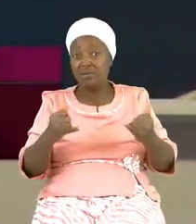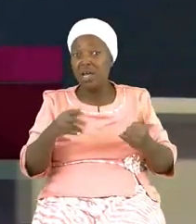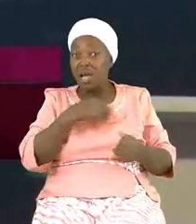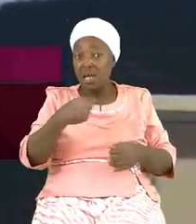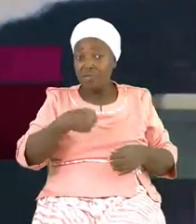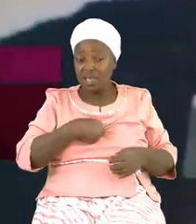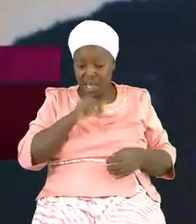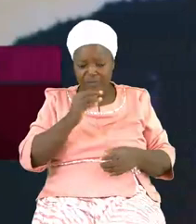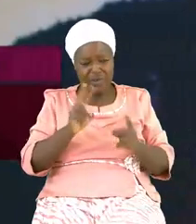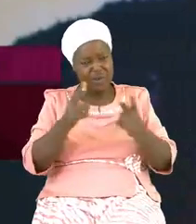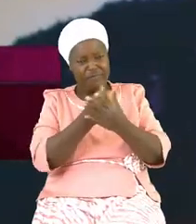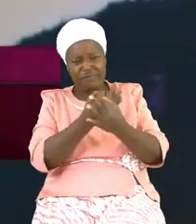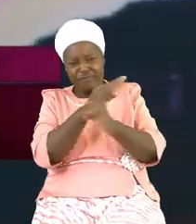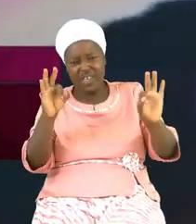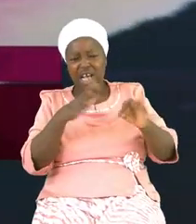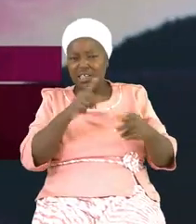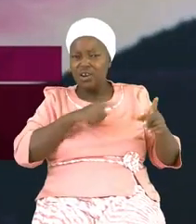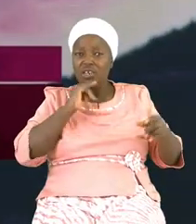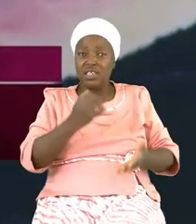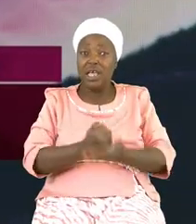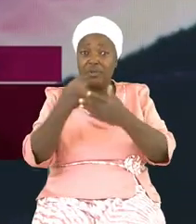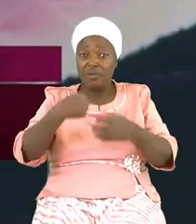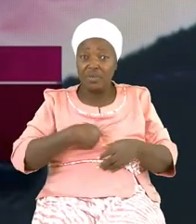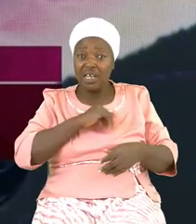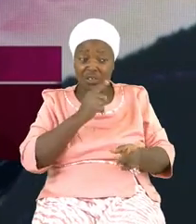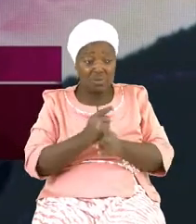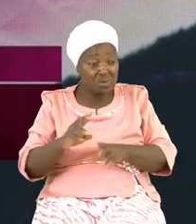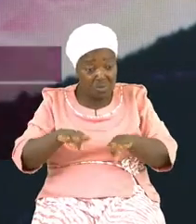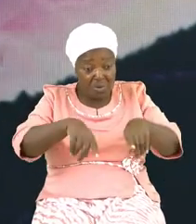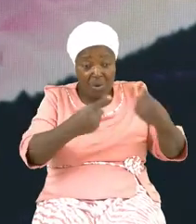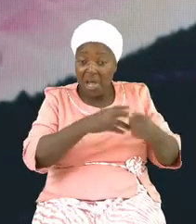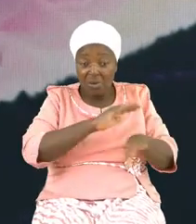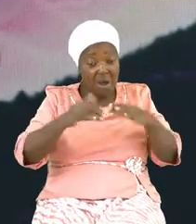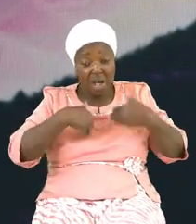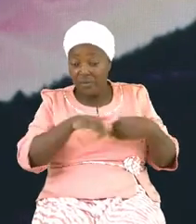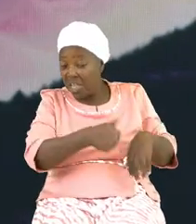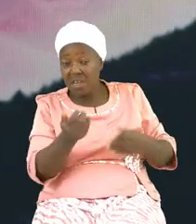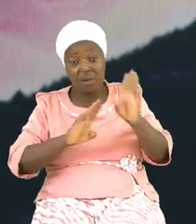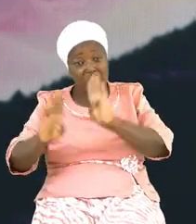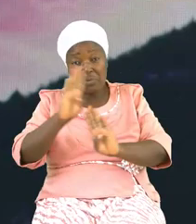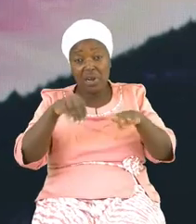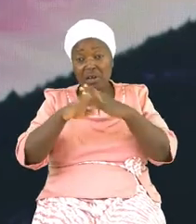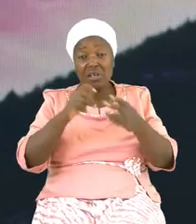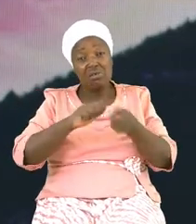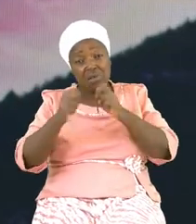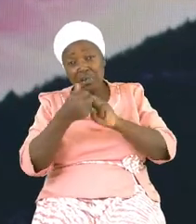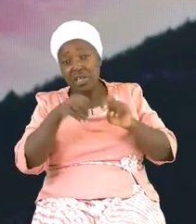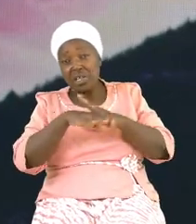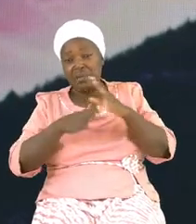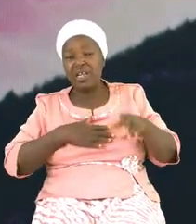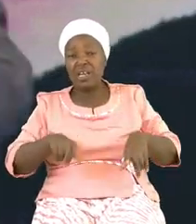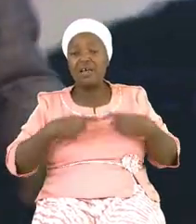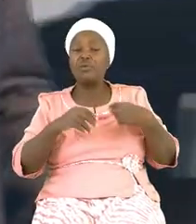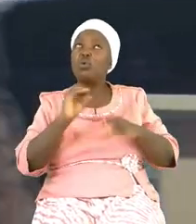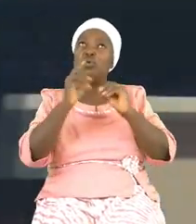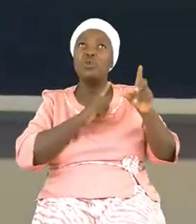and the Lord is helping me, and I don't carry the kind of problem he carries or she carries. Oh Lord, I thank you. Not only